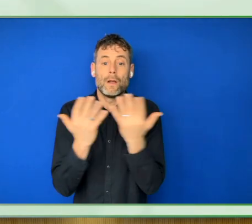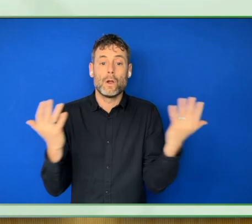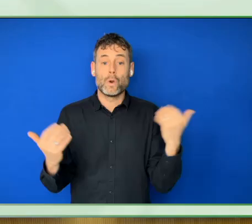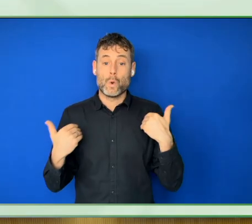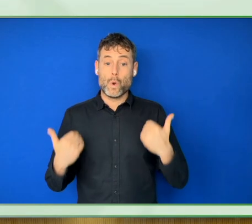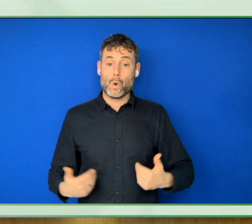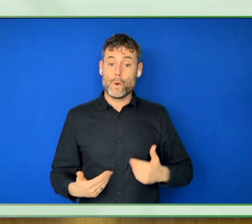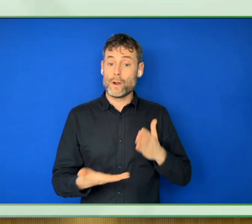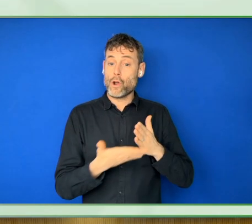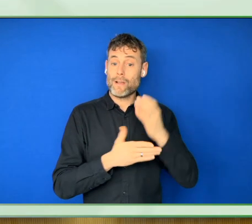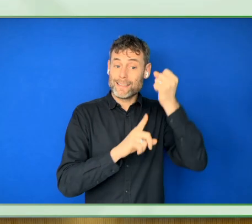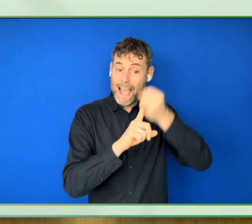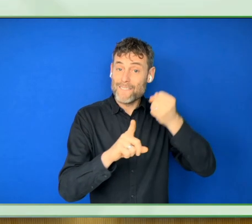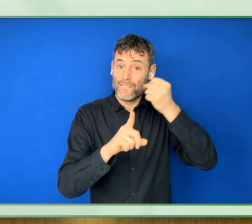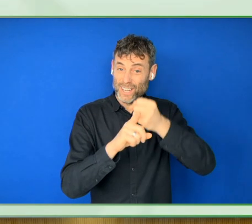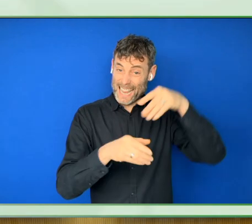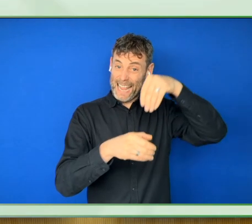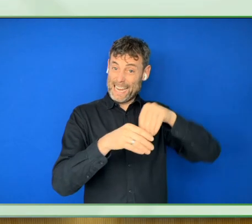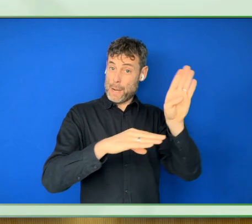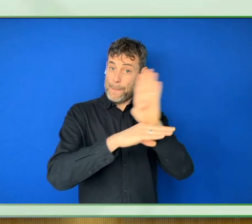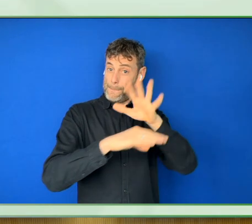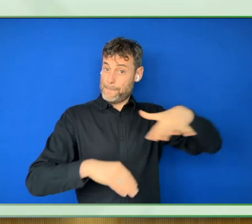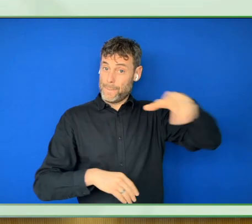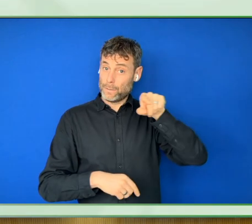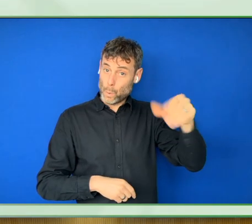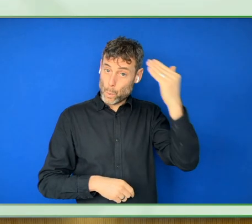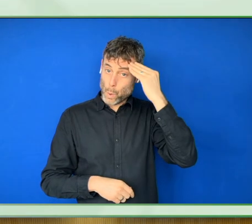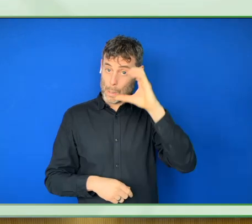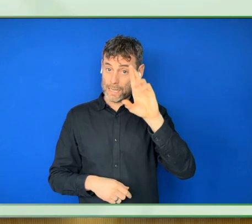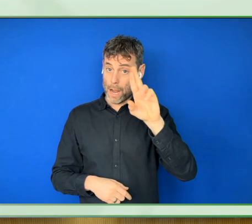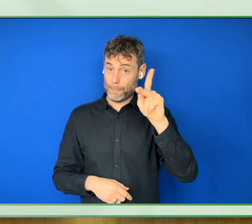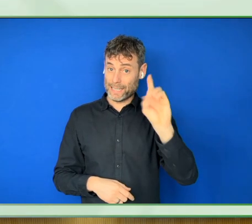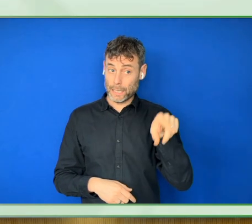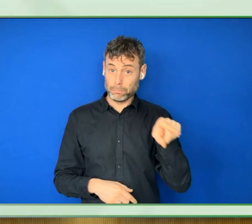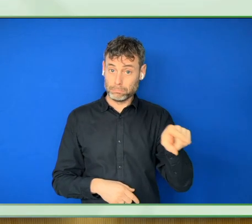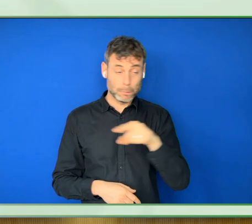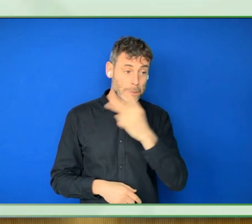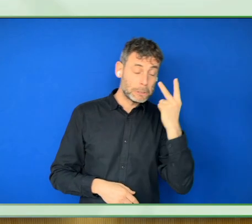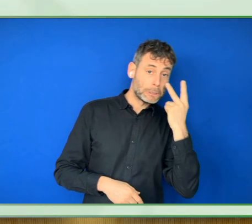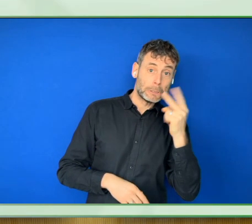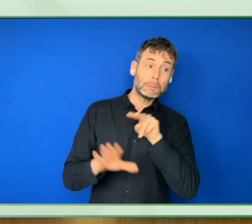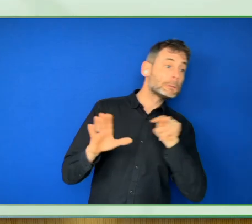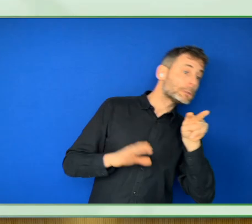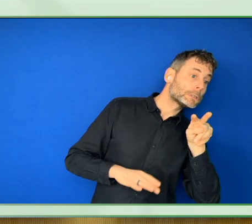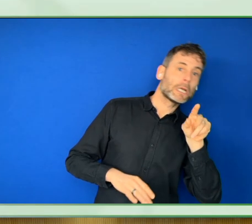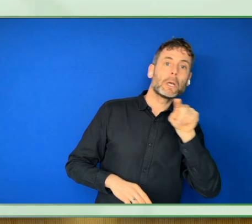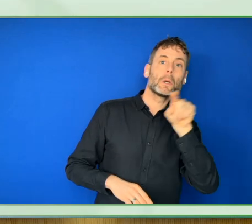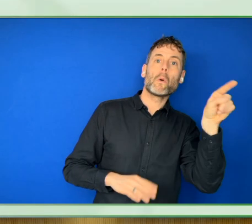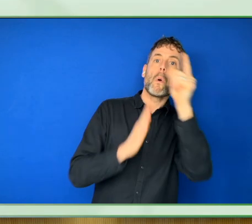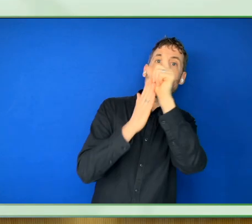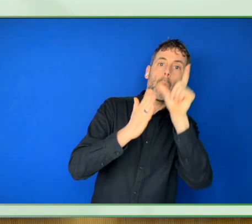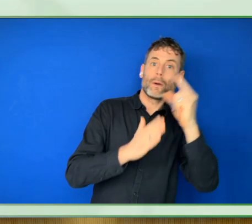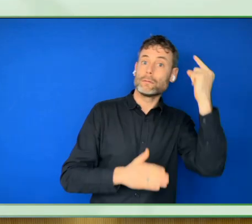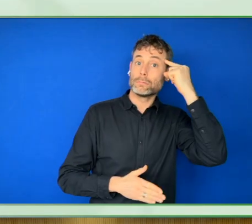instantly know about the CRPD, the convention? Is it actually at least in their worldview? I think